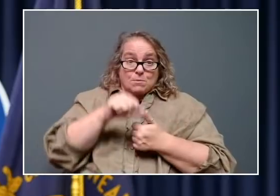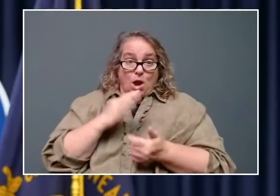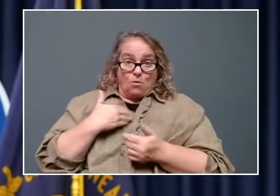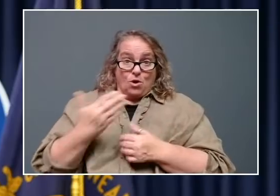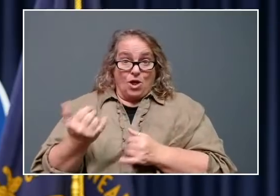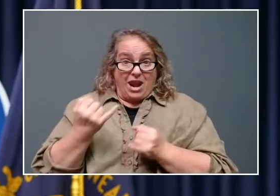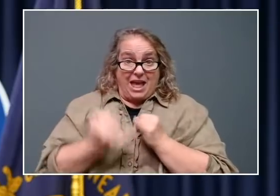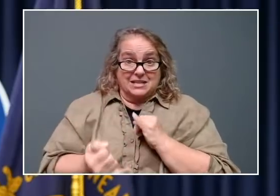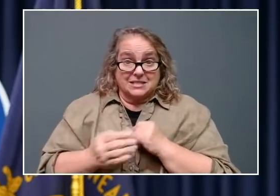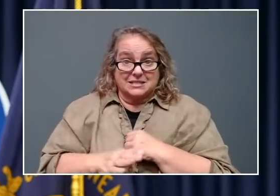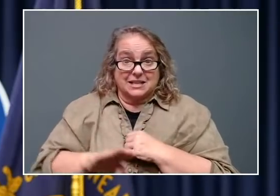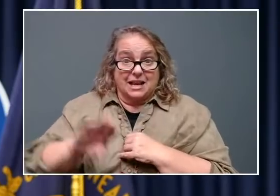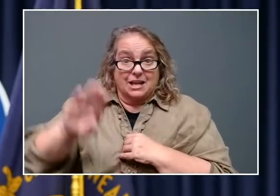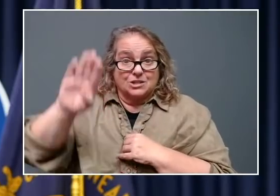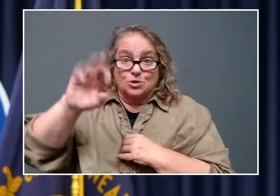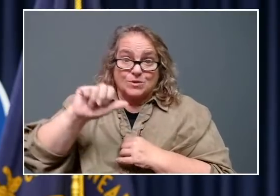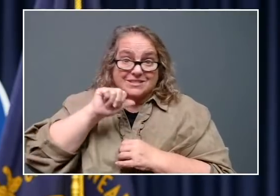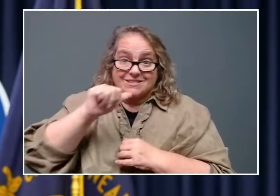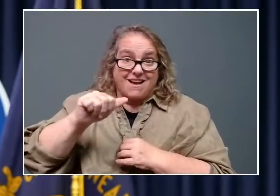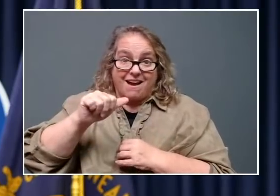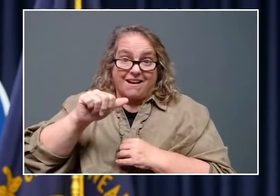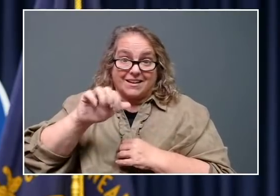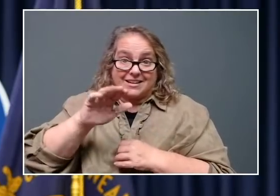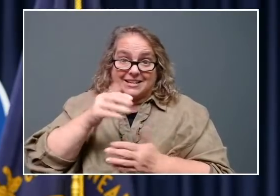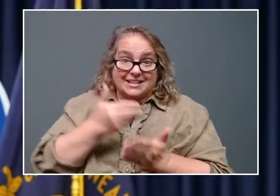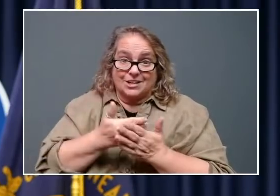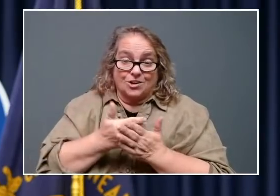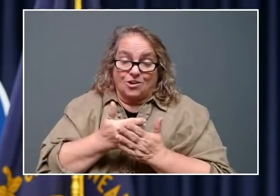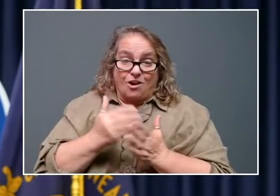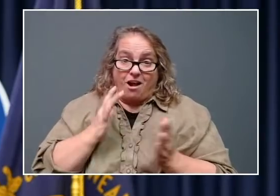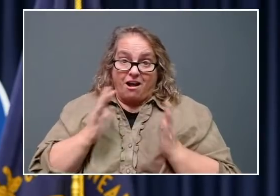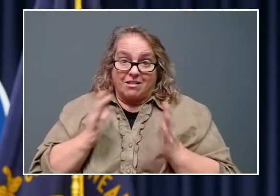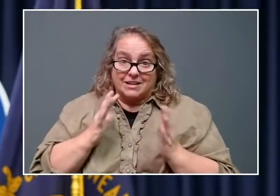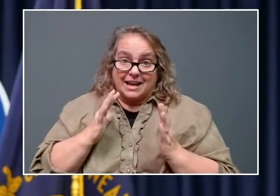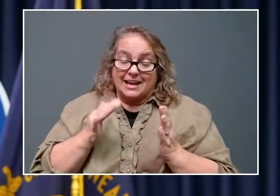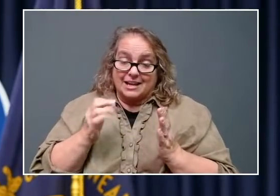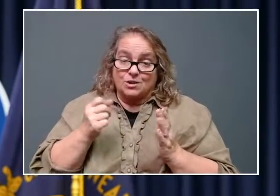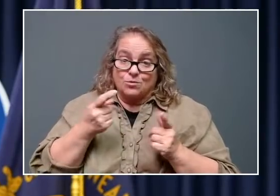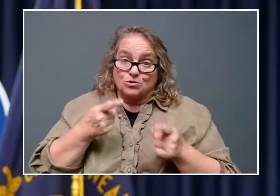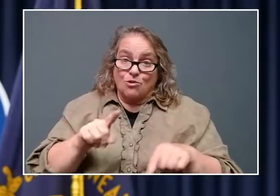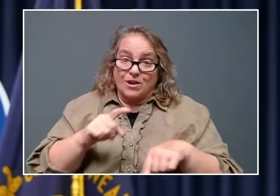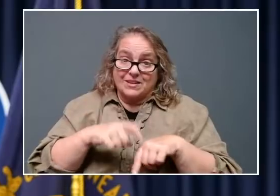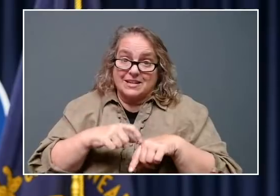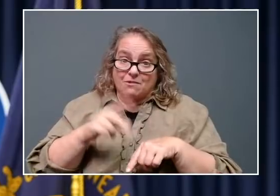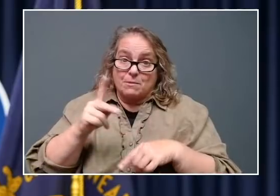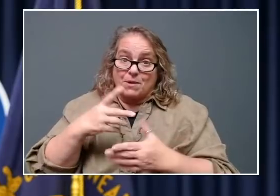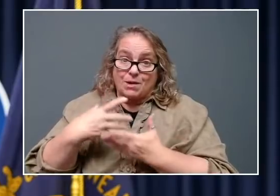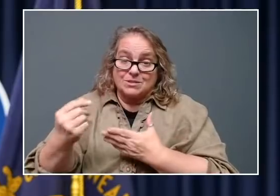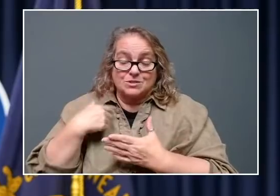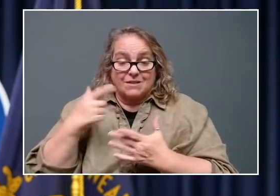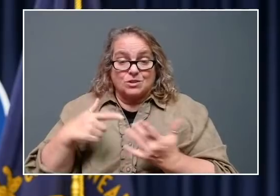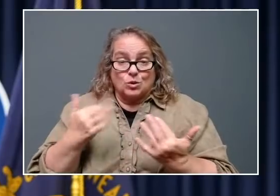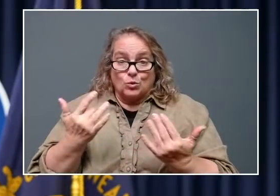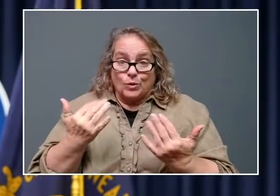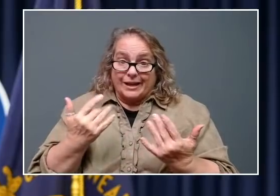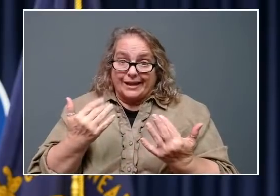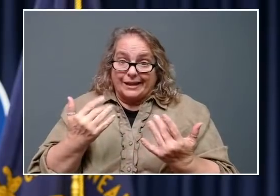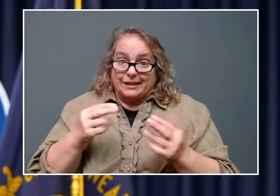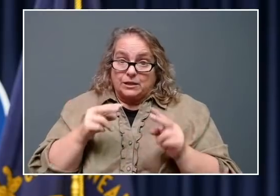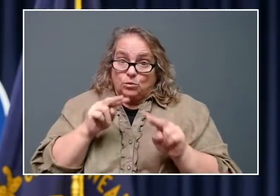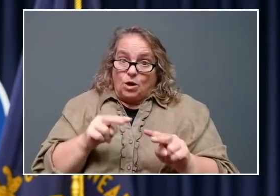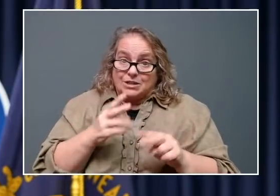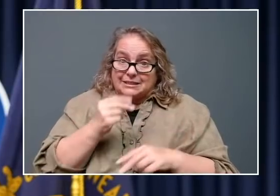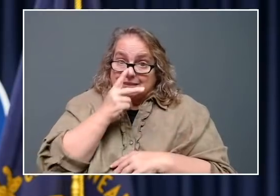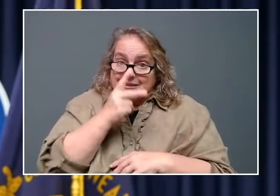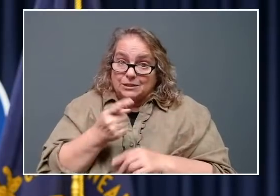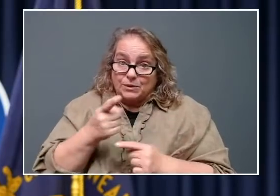wasn't around holidays, right? Was at a time when more people could be outside. So we're going to have to wait and watch and see. Bodie